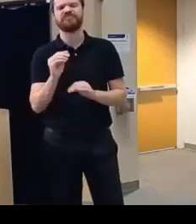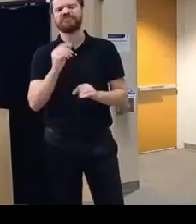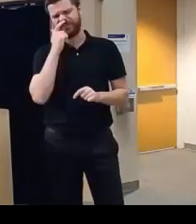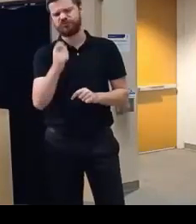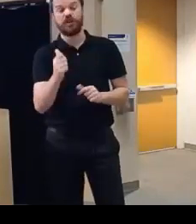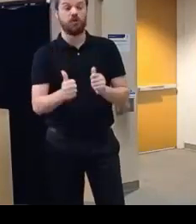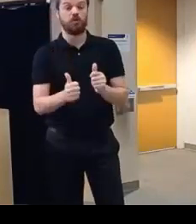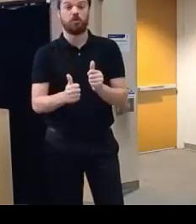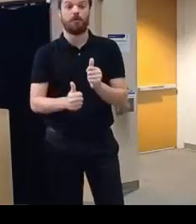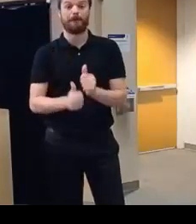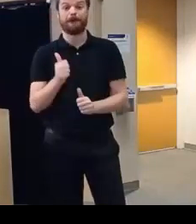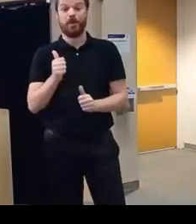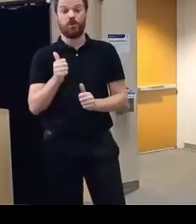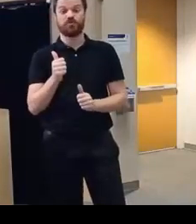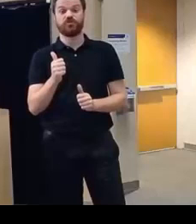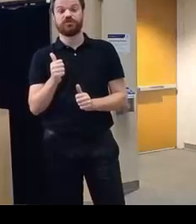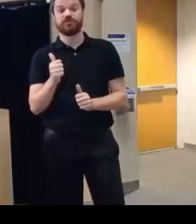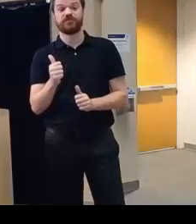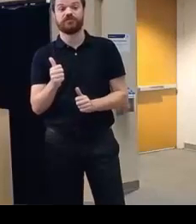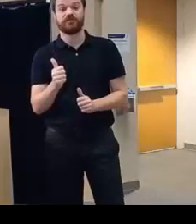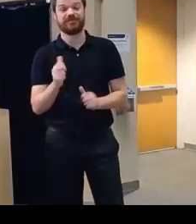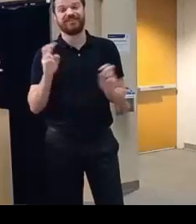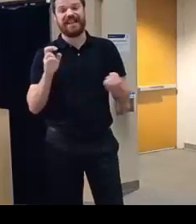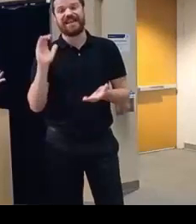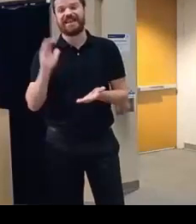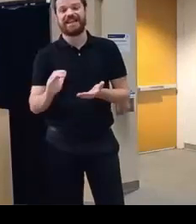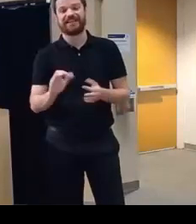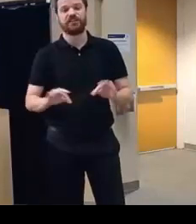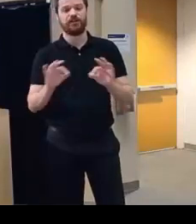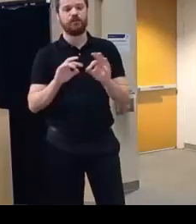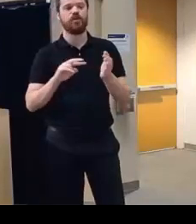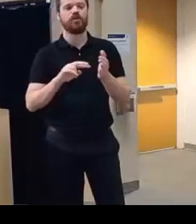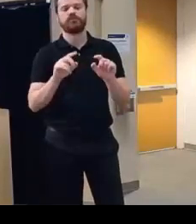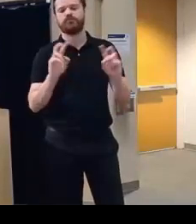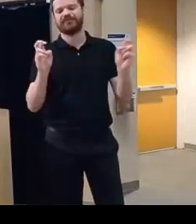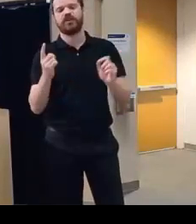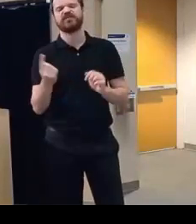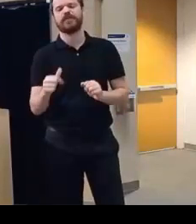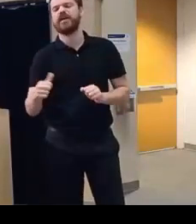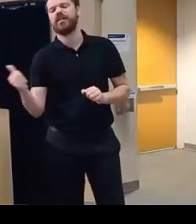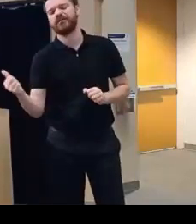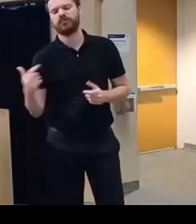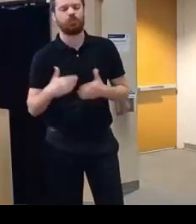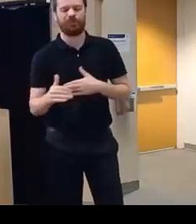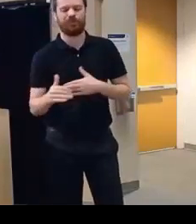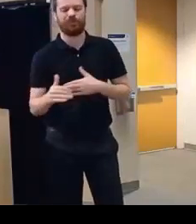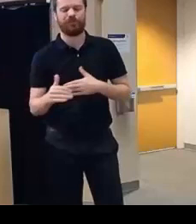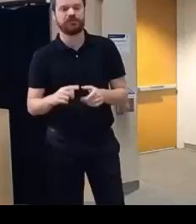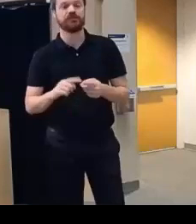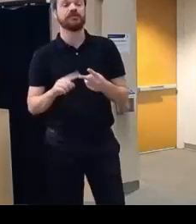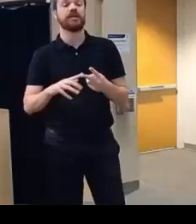interesting that the most likely to be least important was something else, so whatever that is. And then the one after that is,